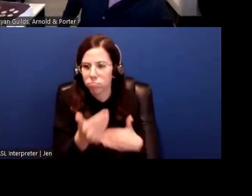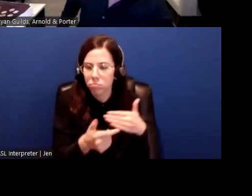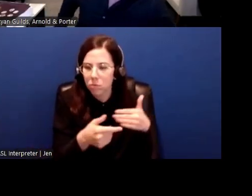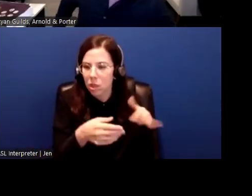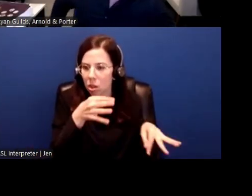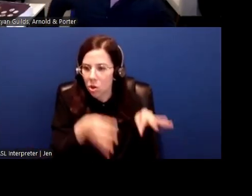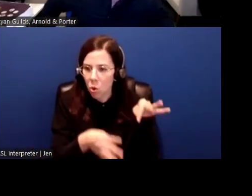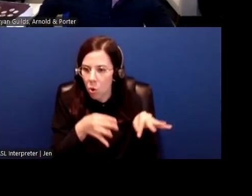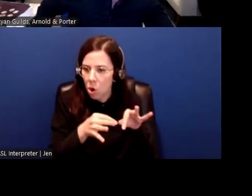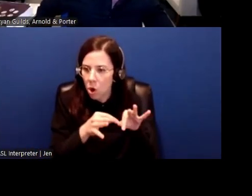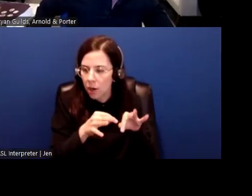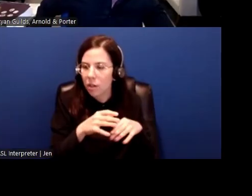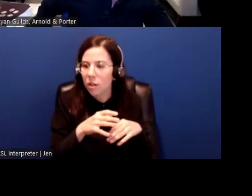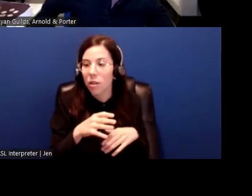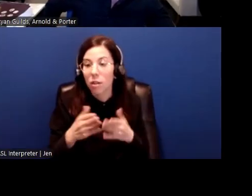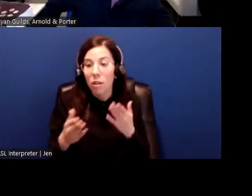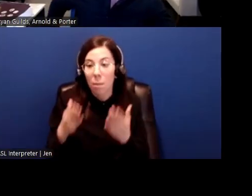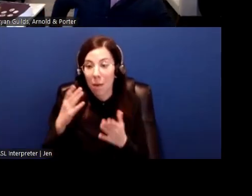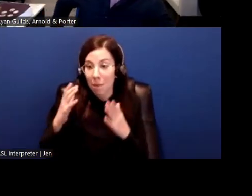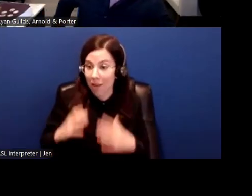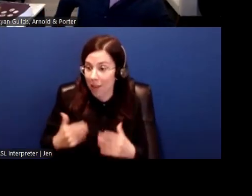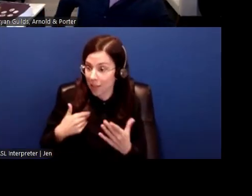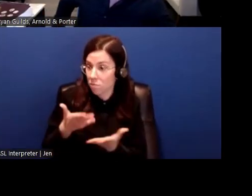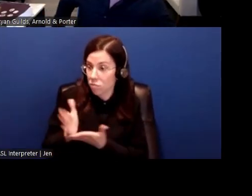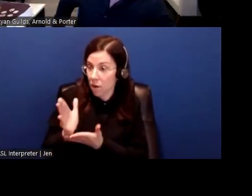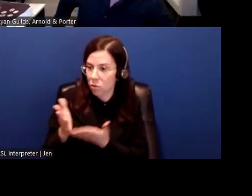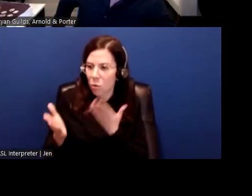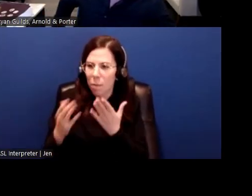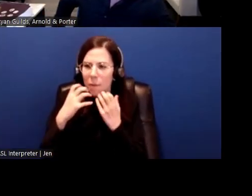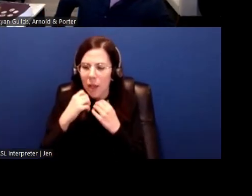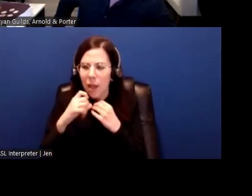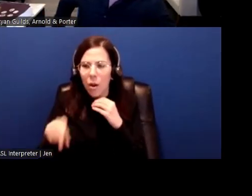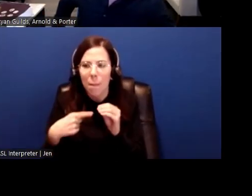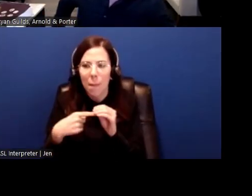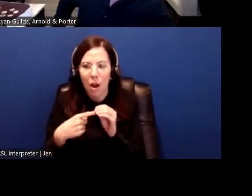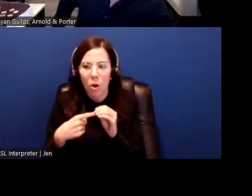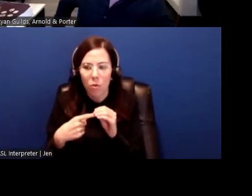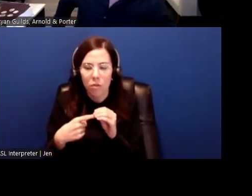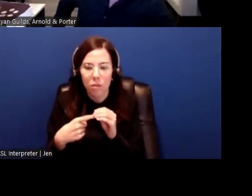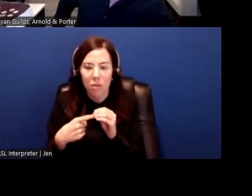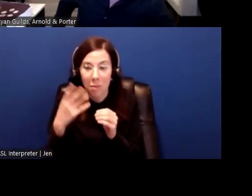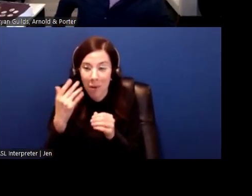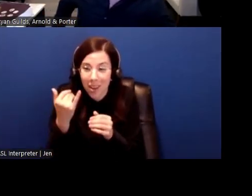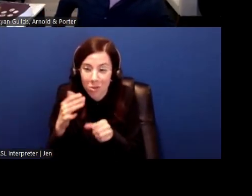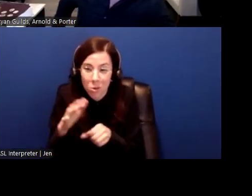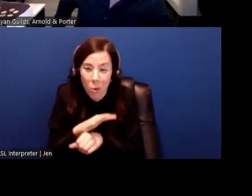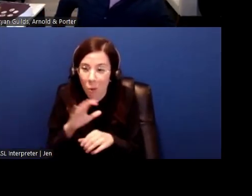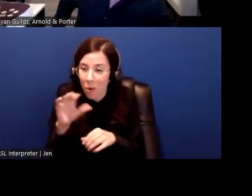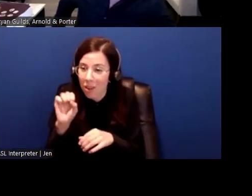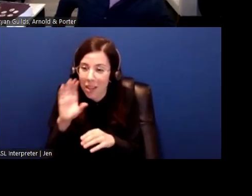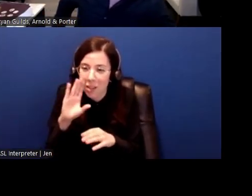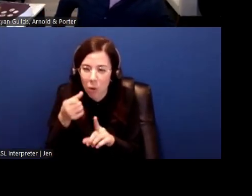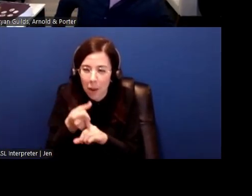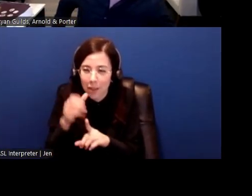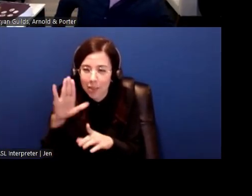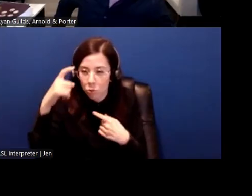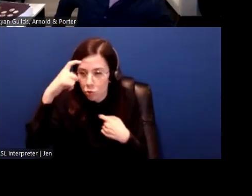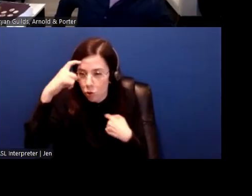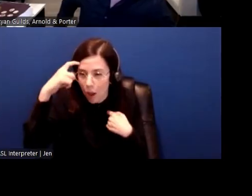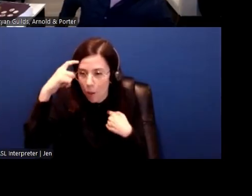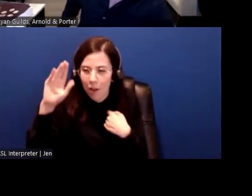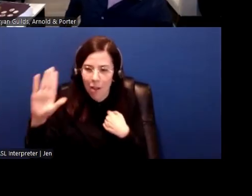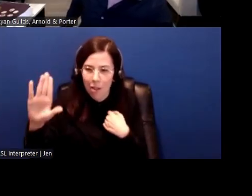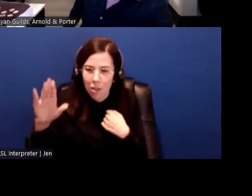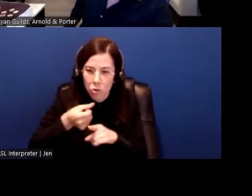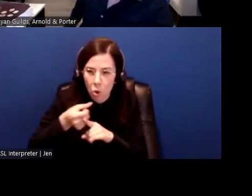rights or may just generally care about them because, of course, the entire case impacts them, right? It's their trauma, it's their assault. So